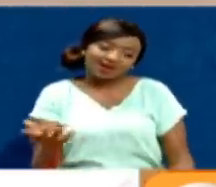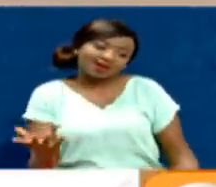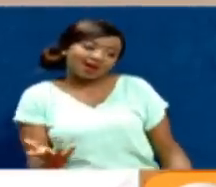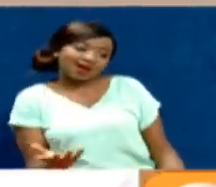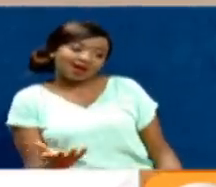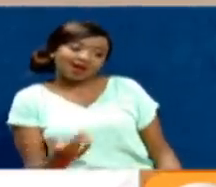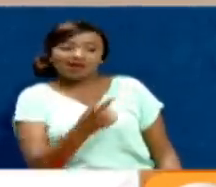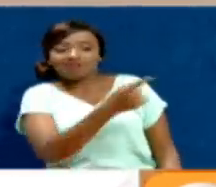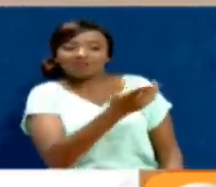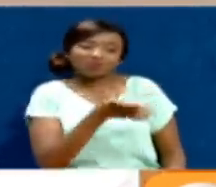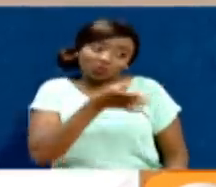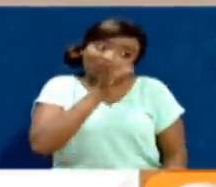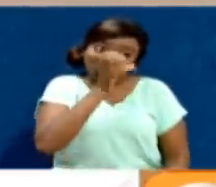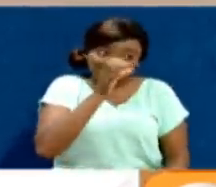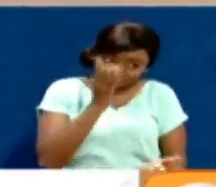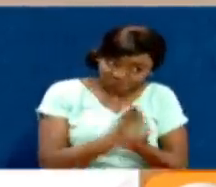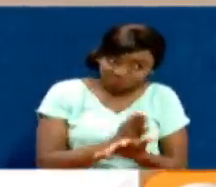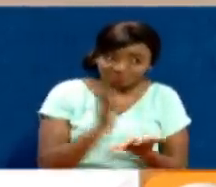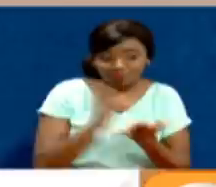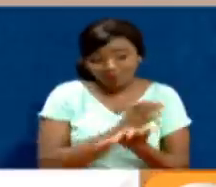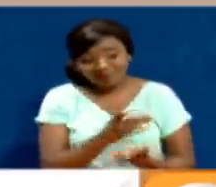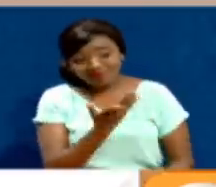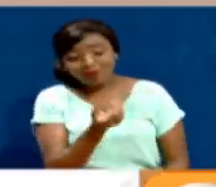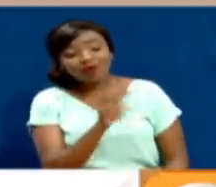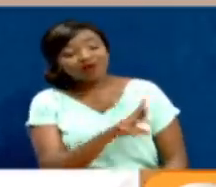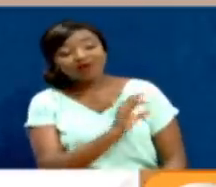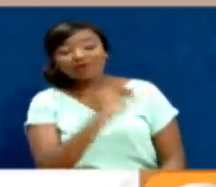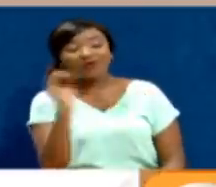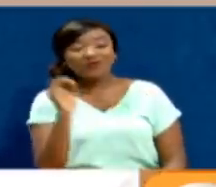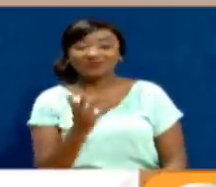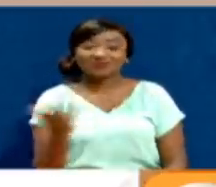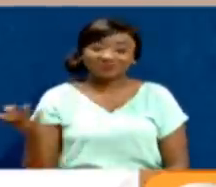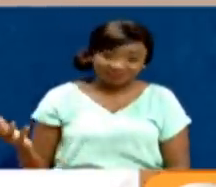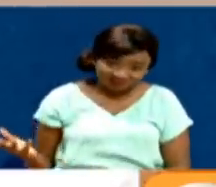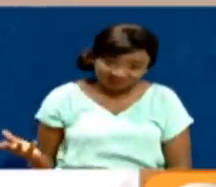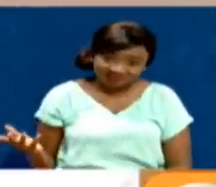apana una lakini si unakunywanga au unakunywangi.